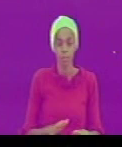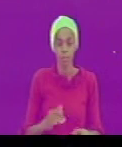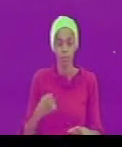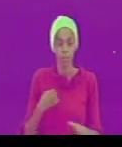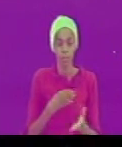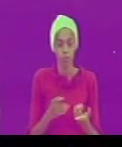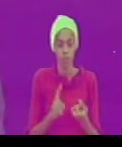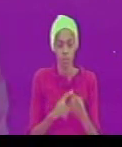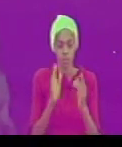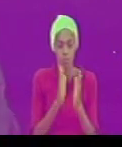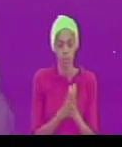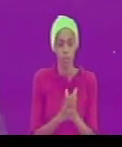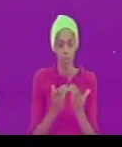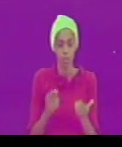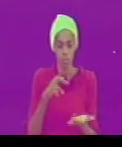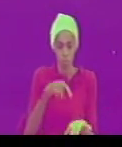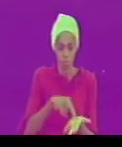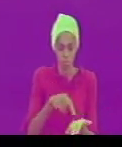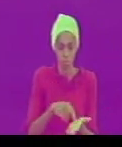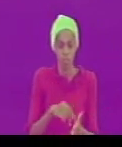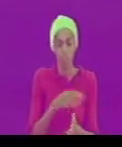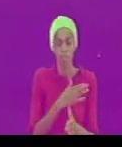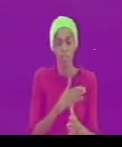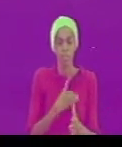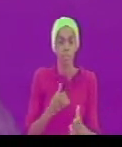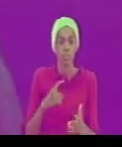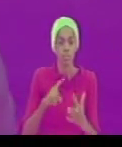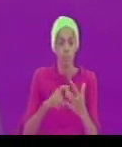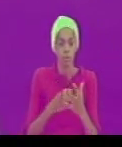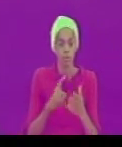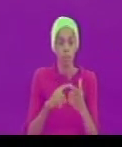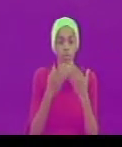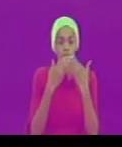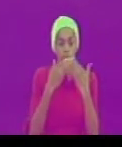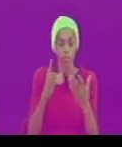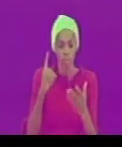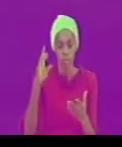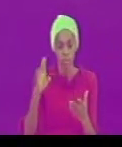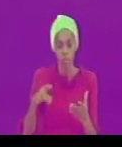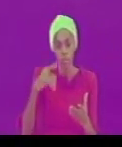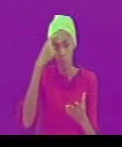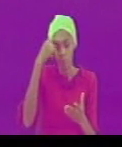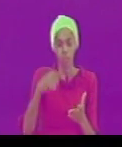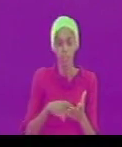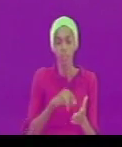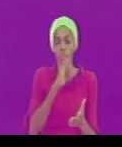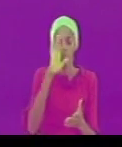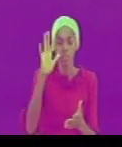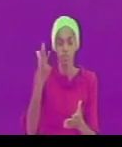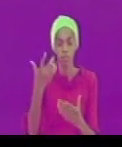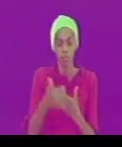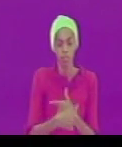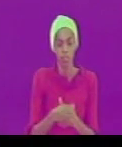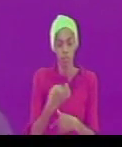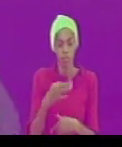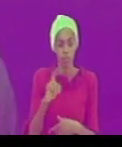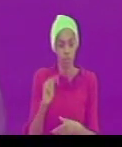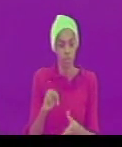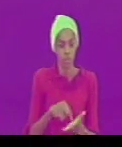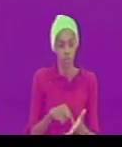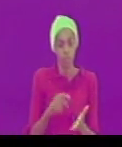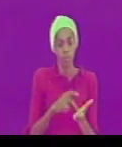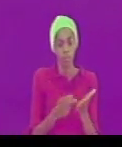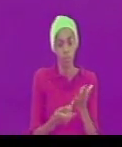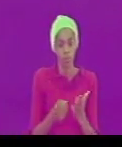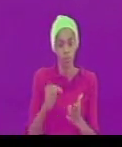because this is the fifth day of this program. God has been faithful on the first day, and therefore we have to